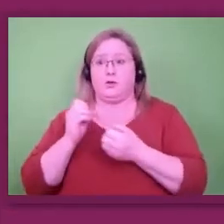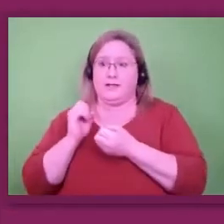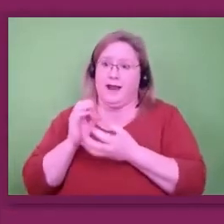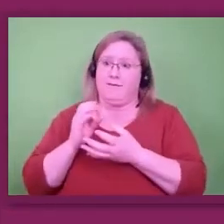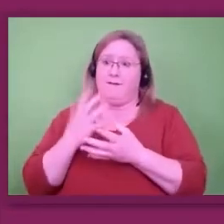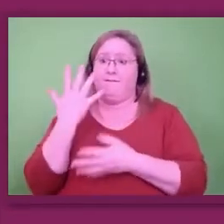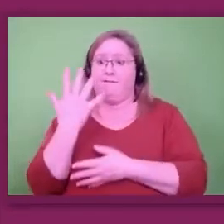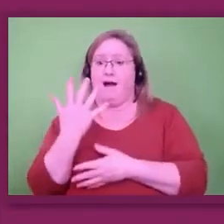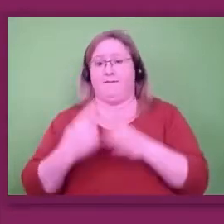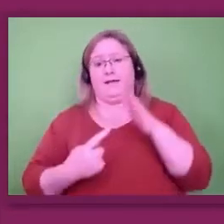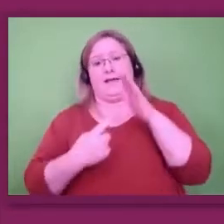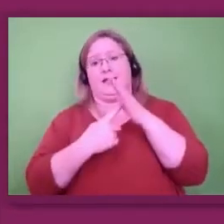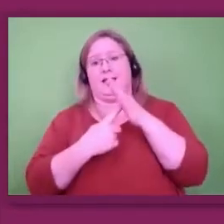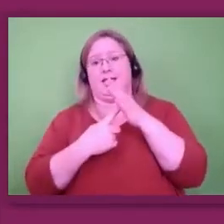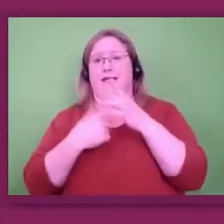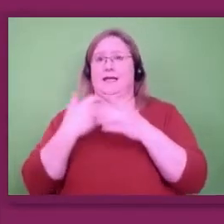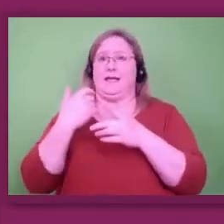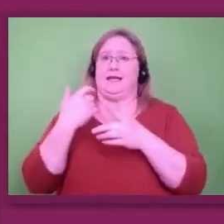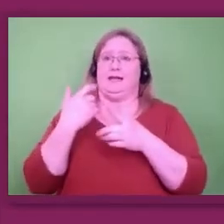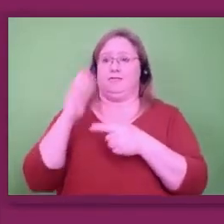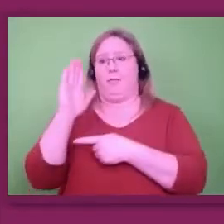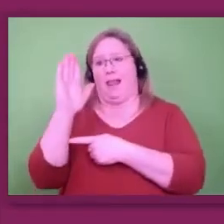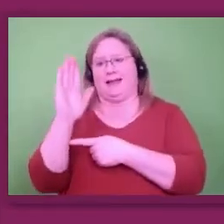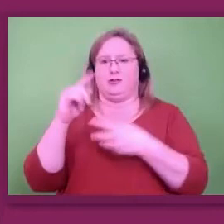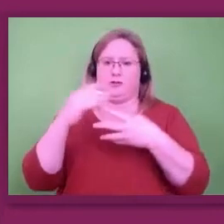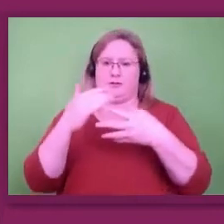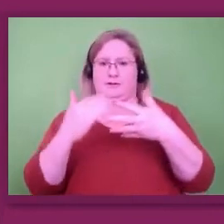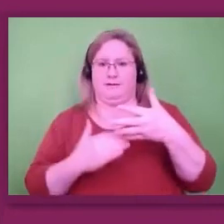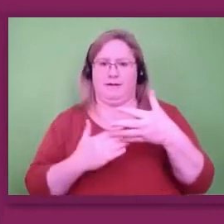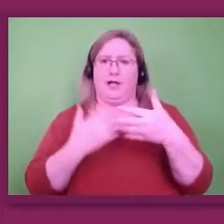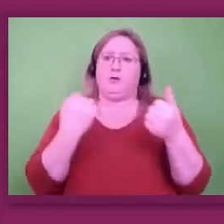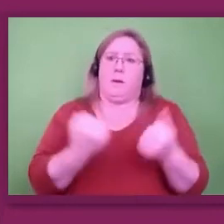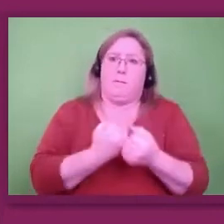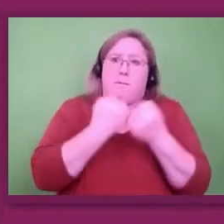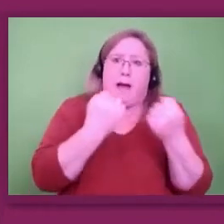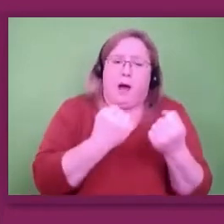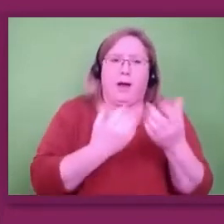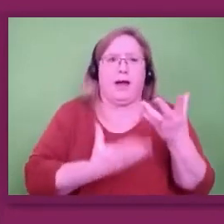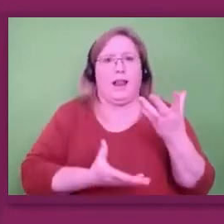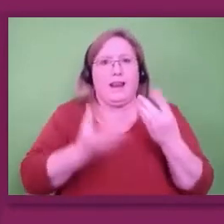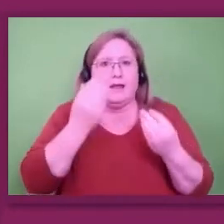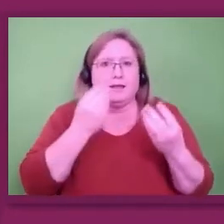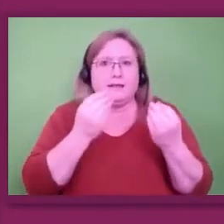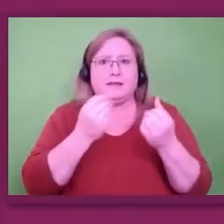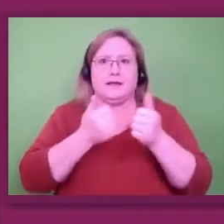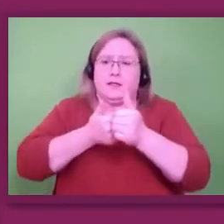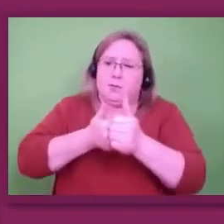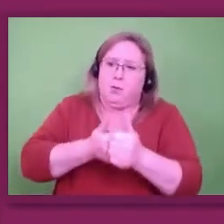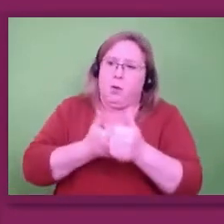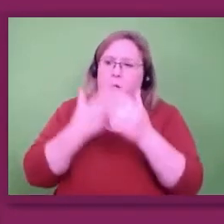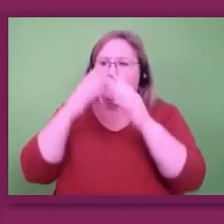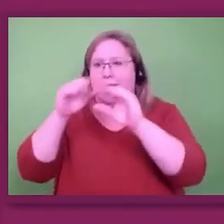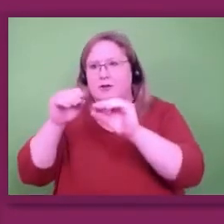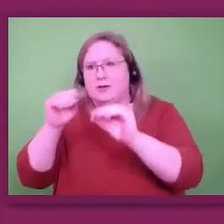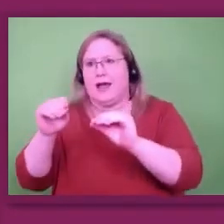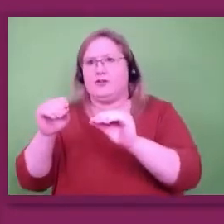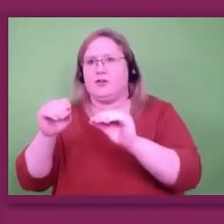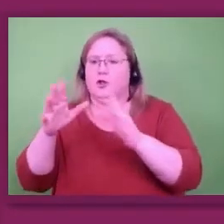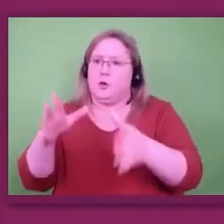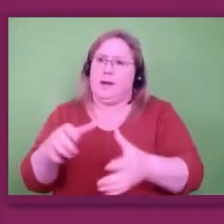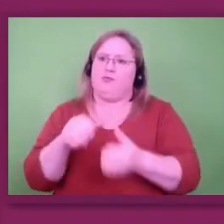to empower, to listen, and it's to support, educate, and motivate each other to embrace the Race Matters